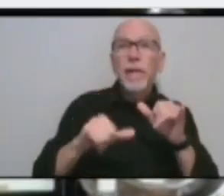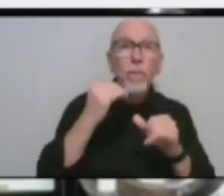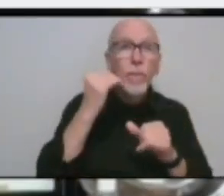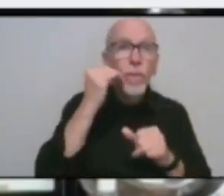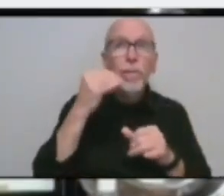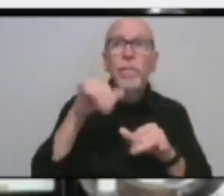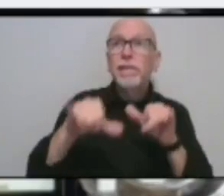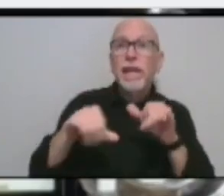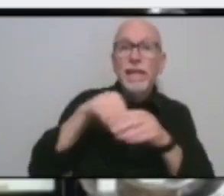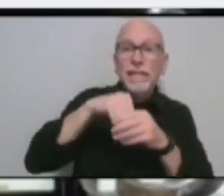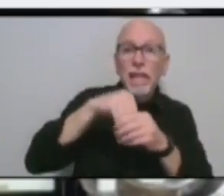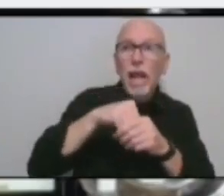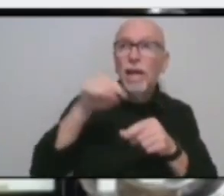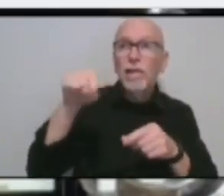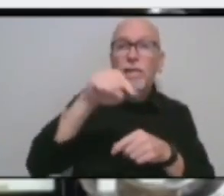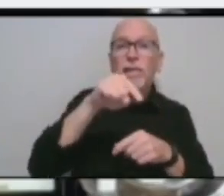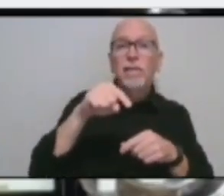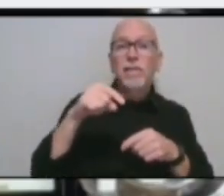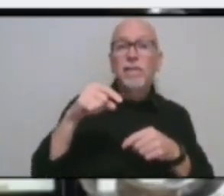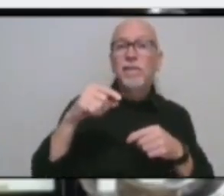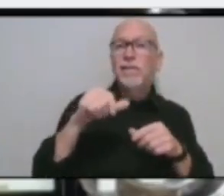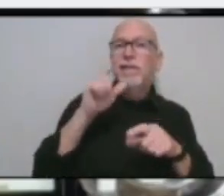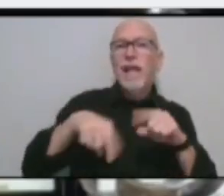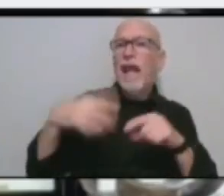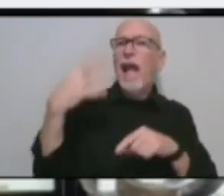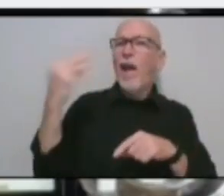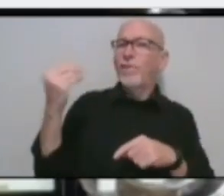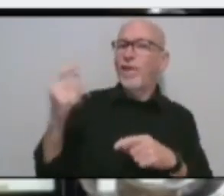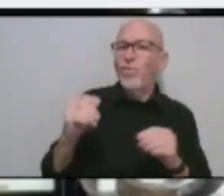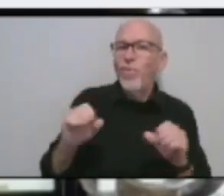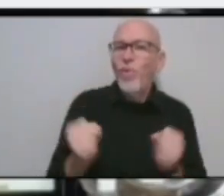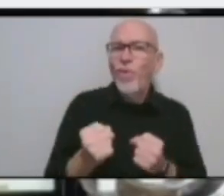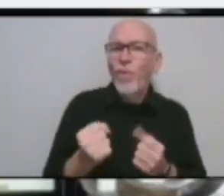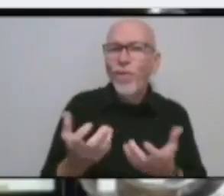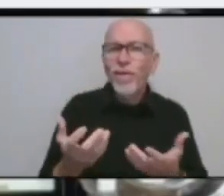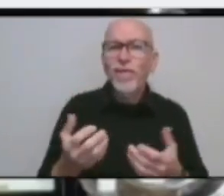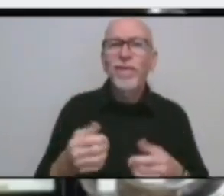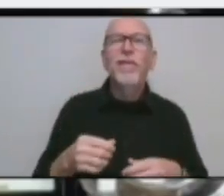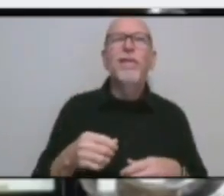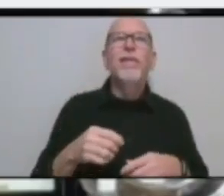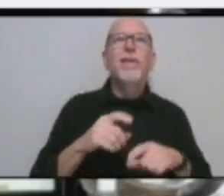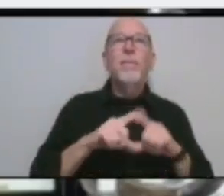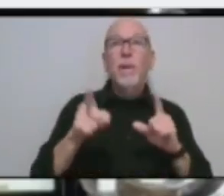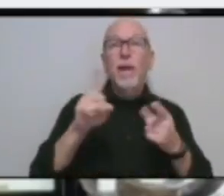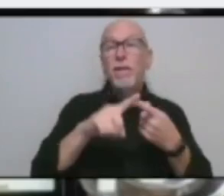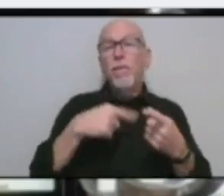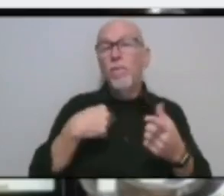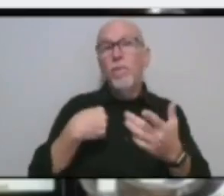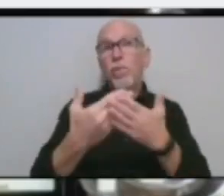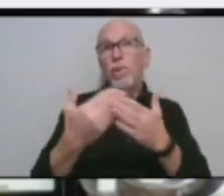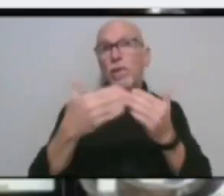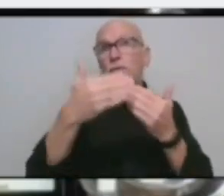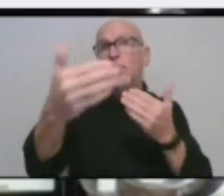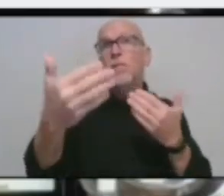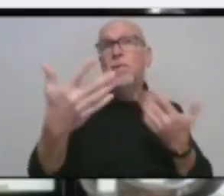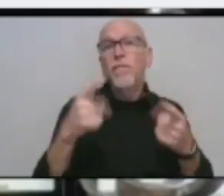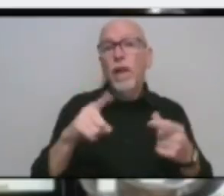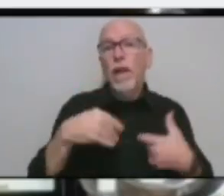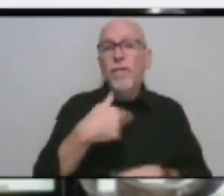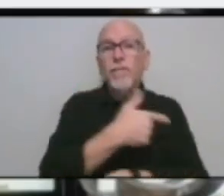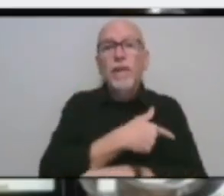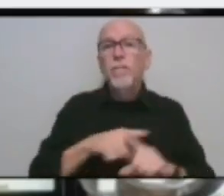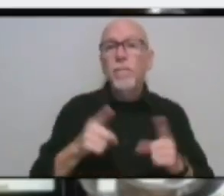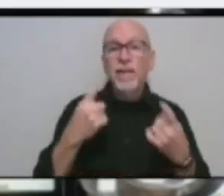months before we get to that ultimate light at the end of the tunnel, that we're doing all we